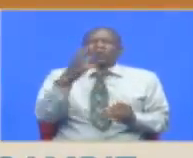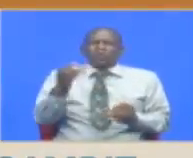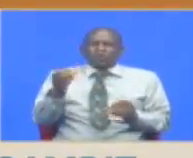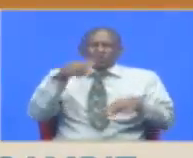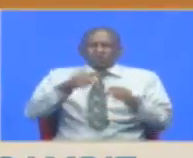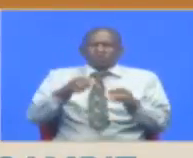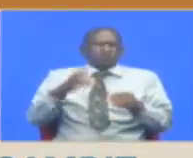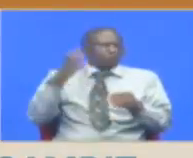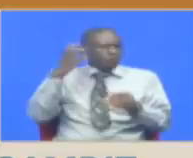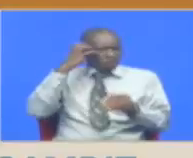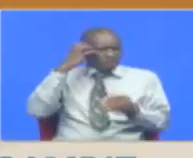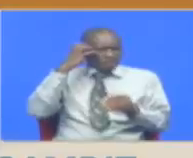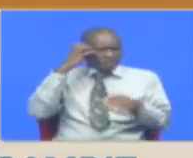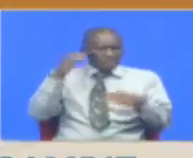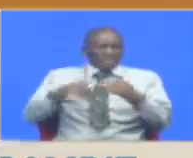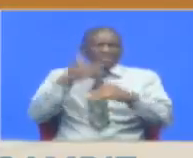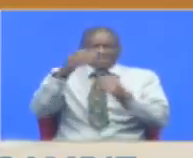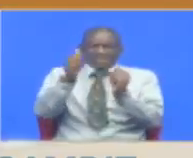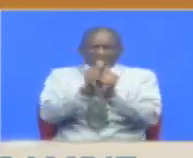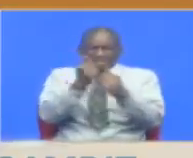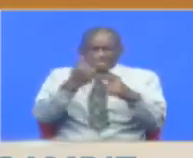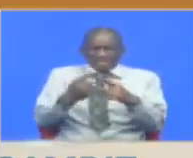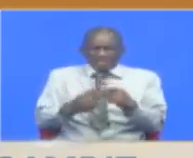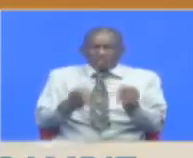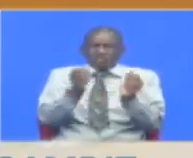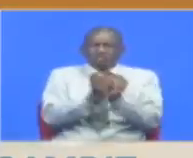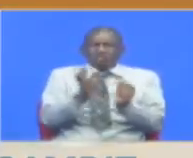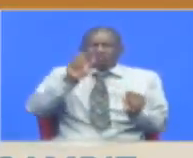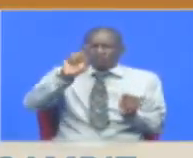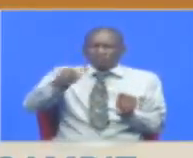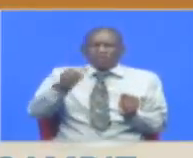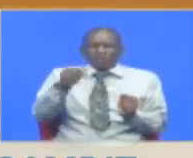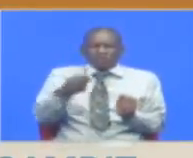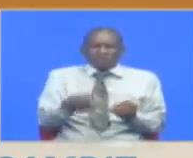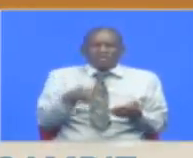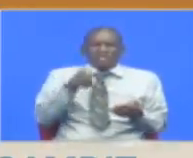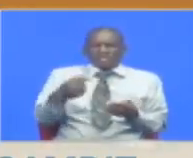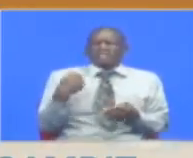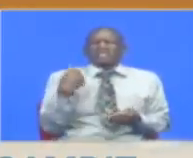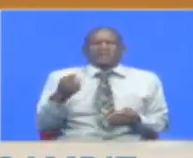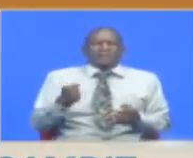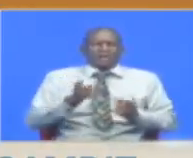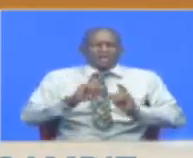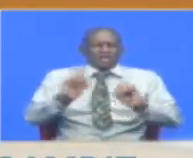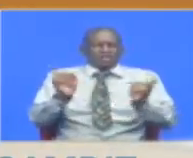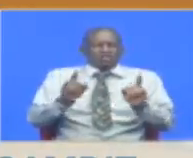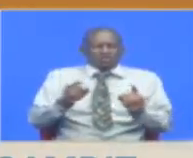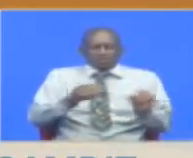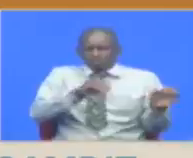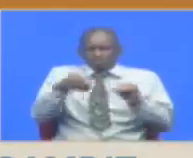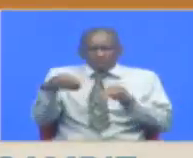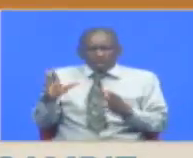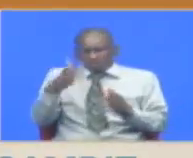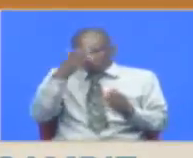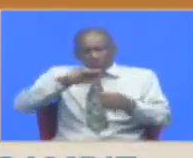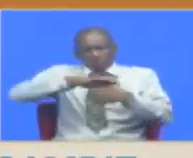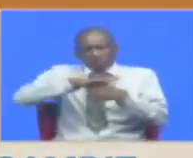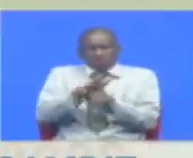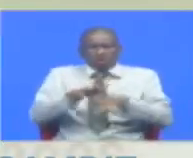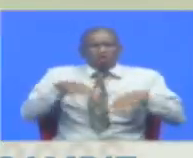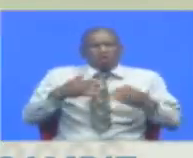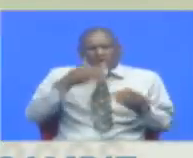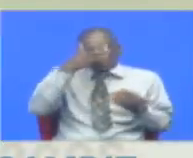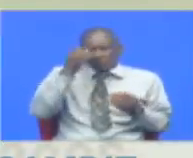tertiary education in the next 10 years. 12 million. That number is not going away because of COVID or because